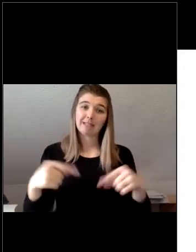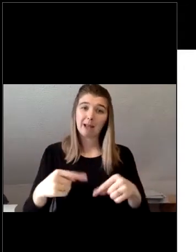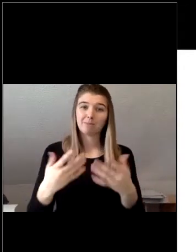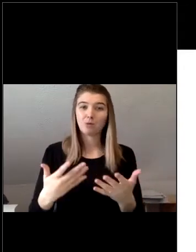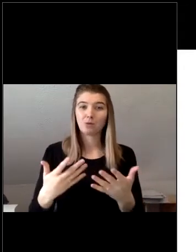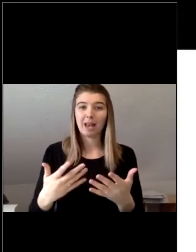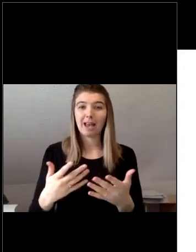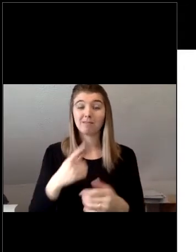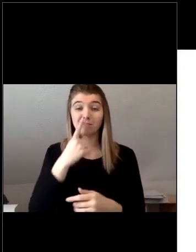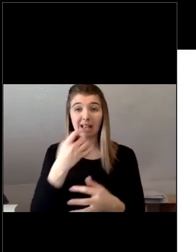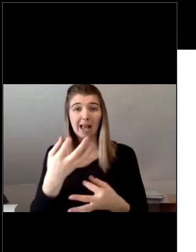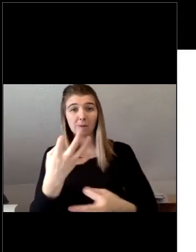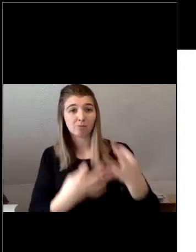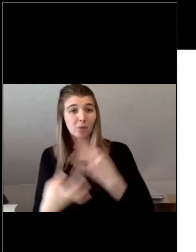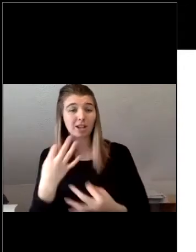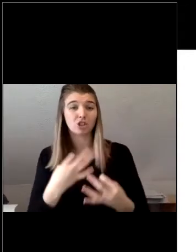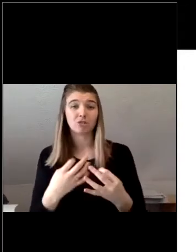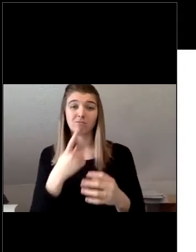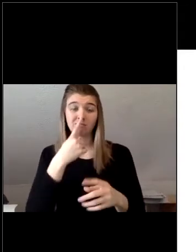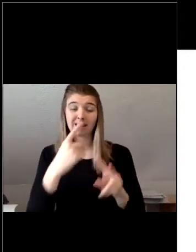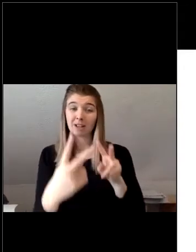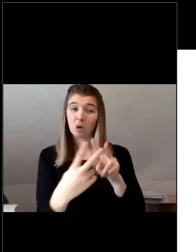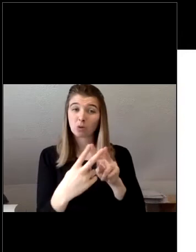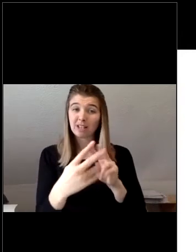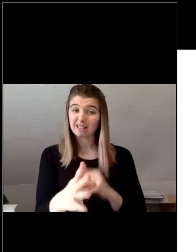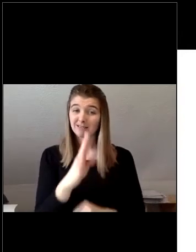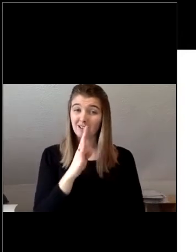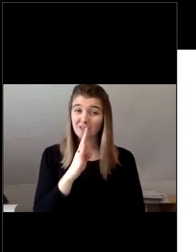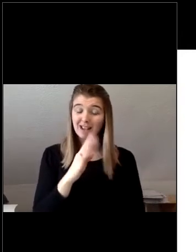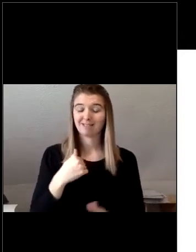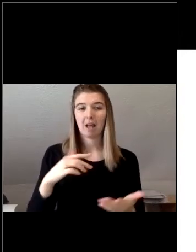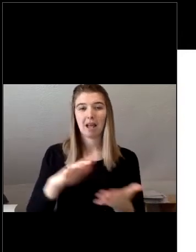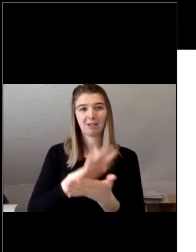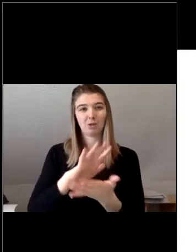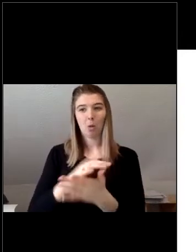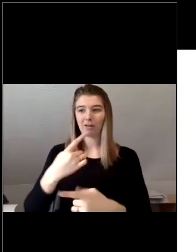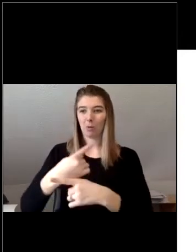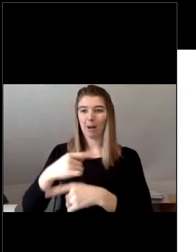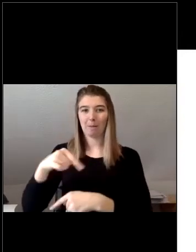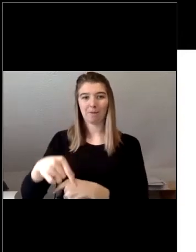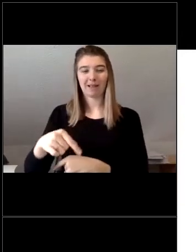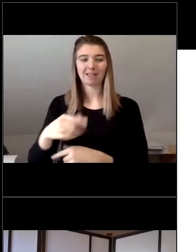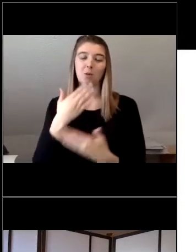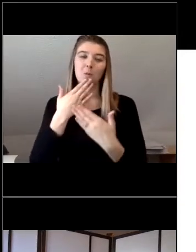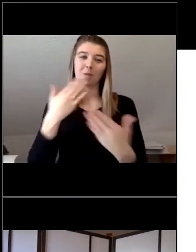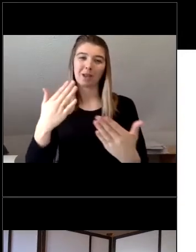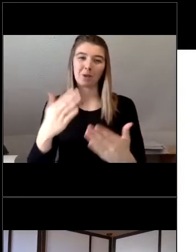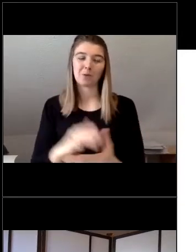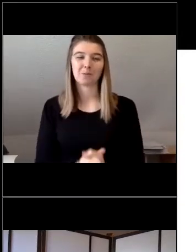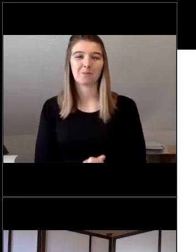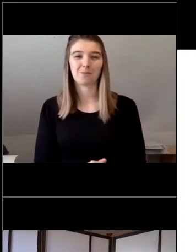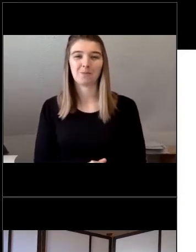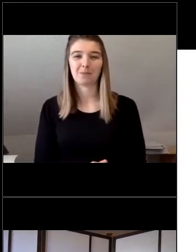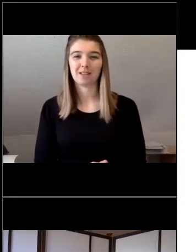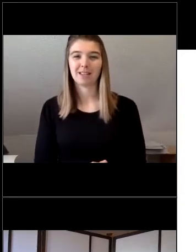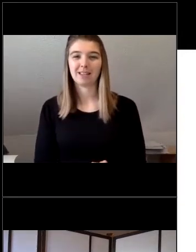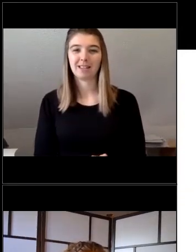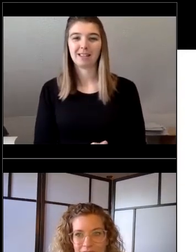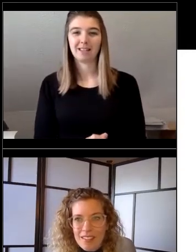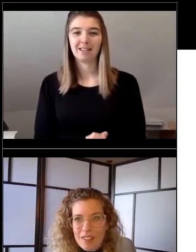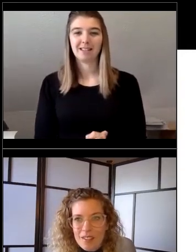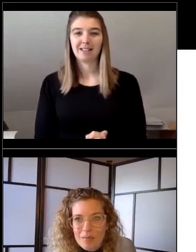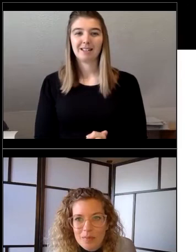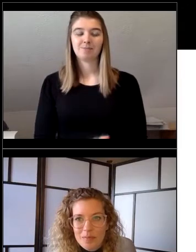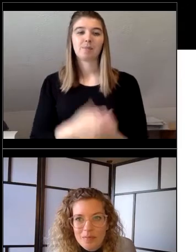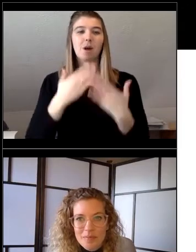in touch with me. I really enjoy discussing these issues, and I'm happy to connect. Thank you. Thank you very